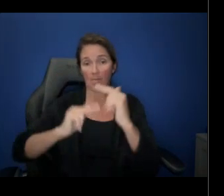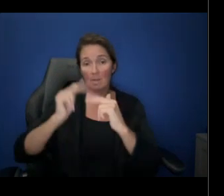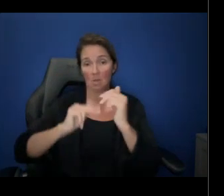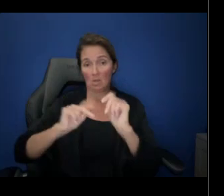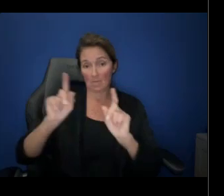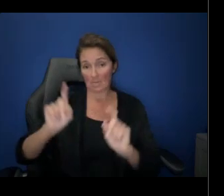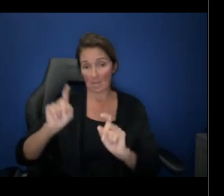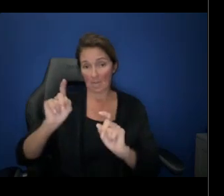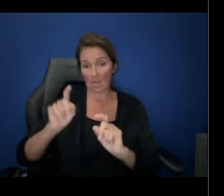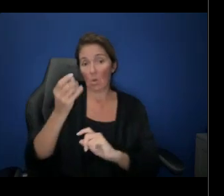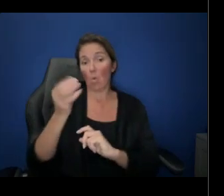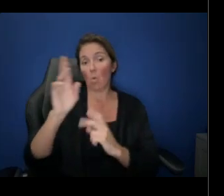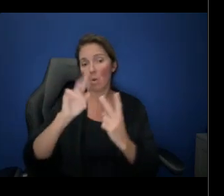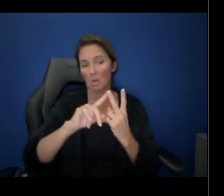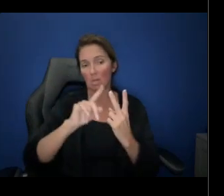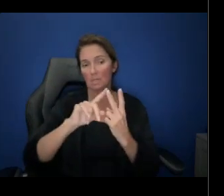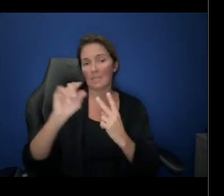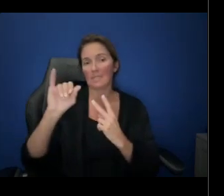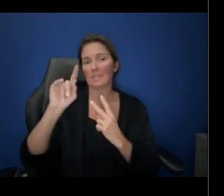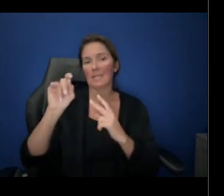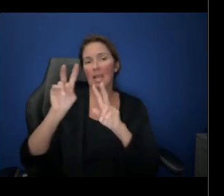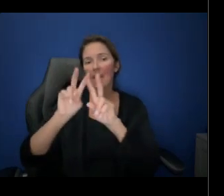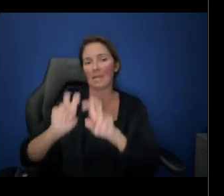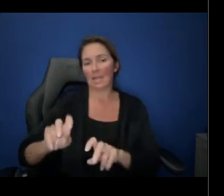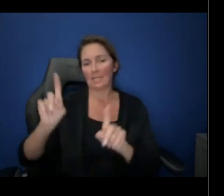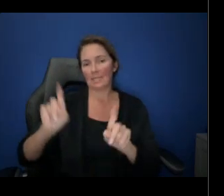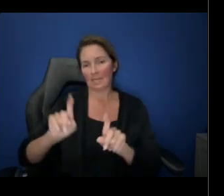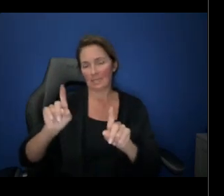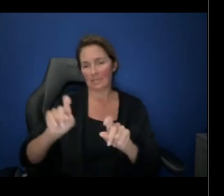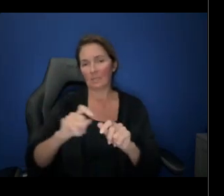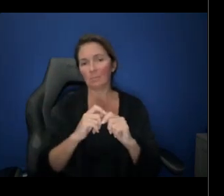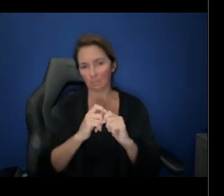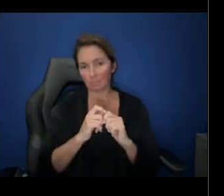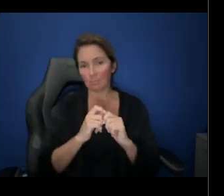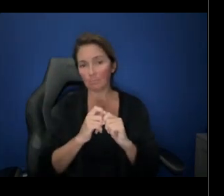test or the site analysis test.